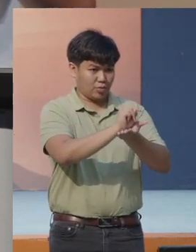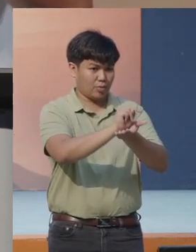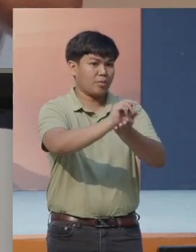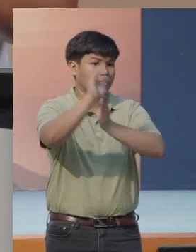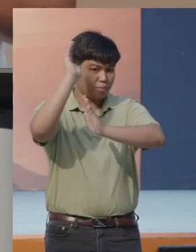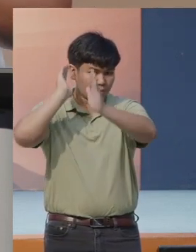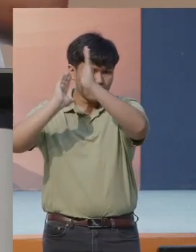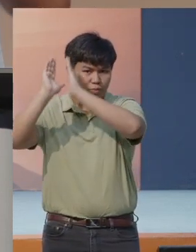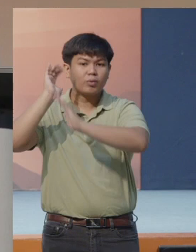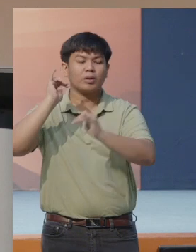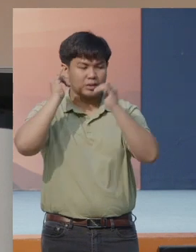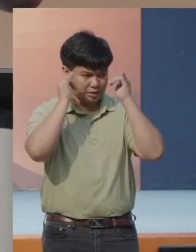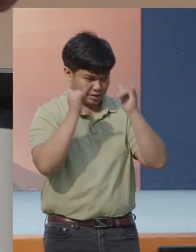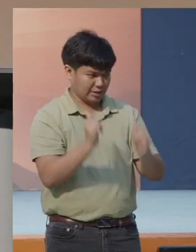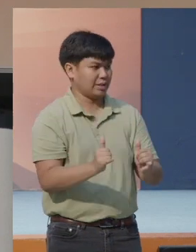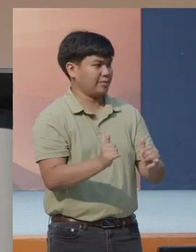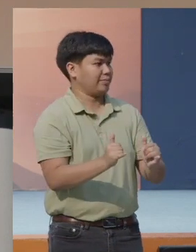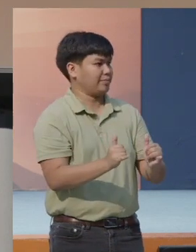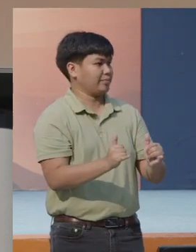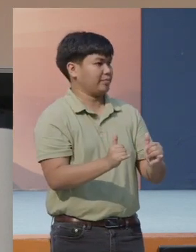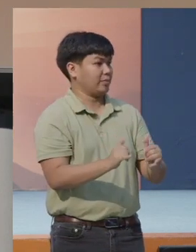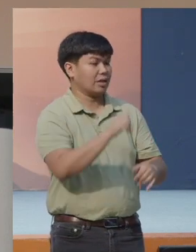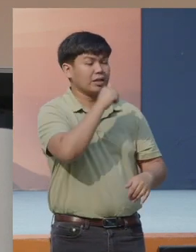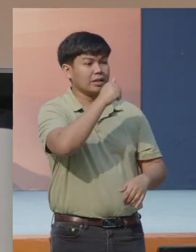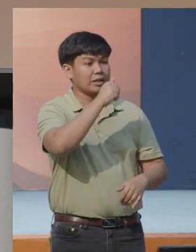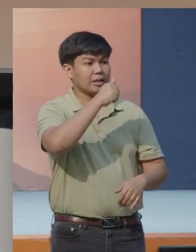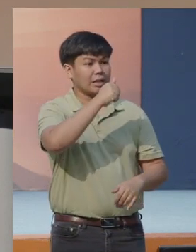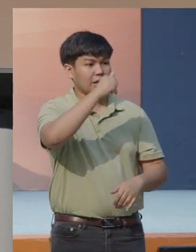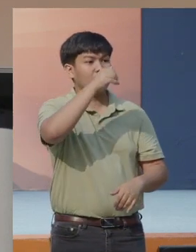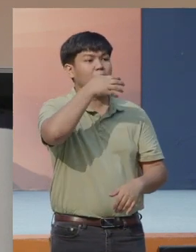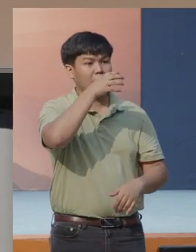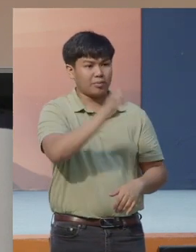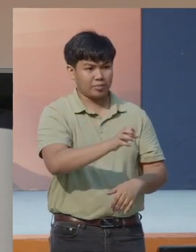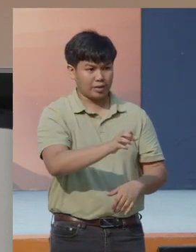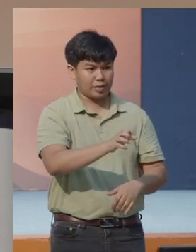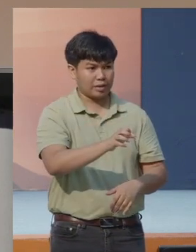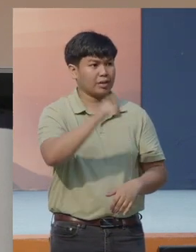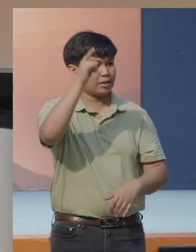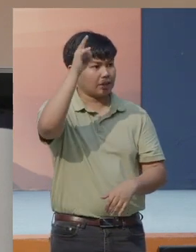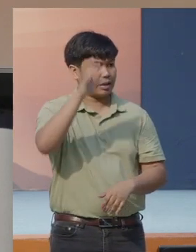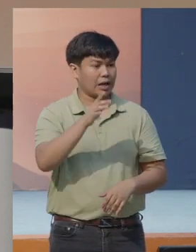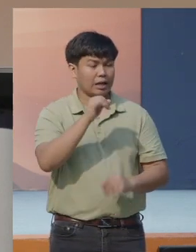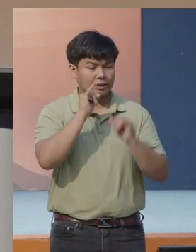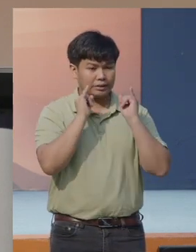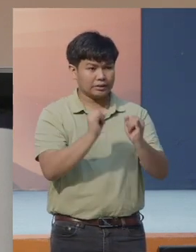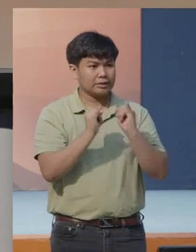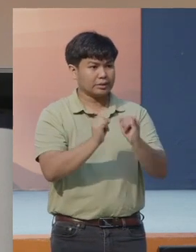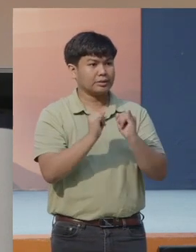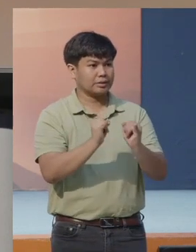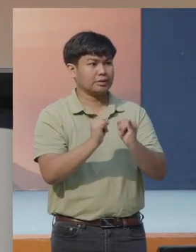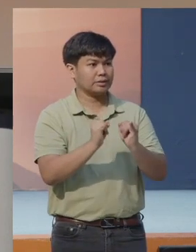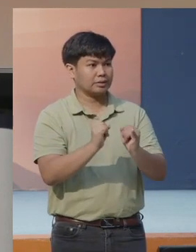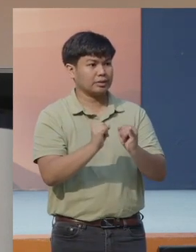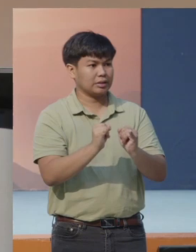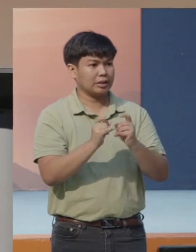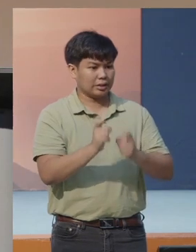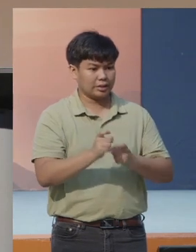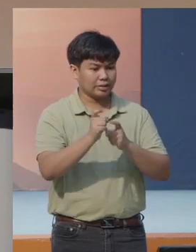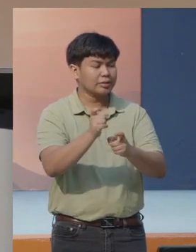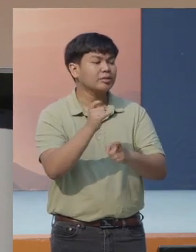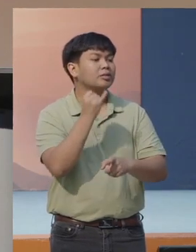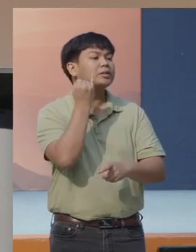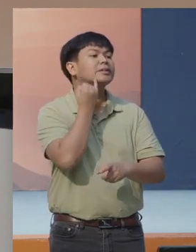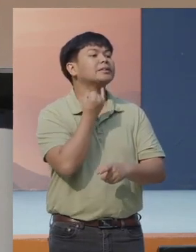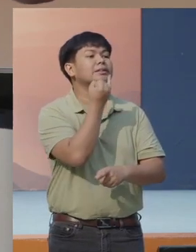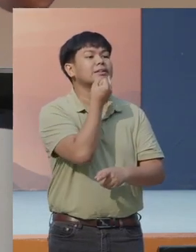Genesis 9 verse 6 and was one of the 10 commandments of Moses that was instructed to him to give to the